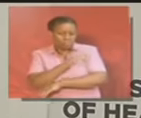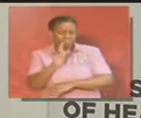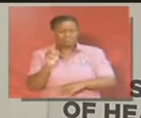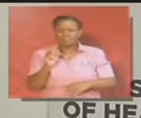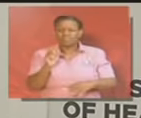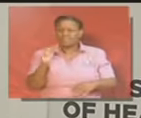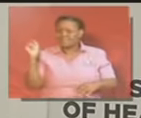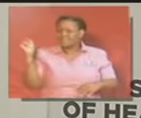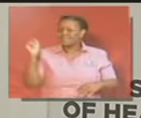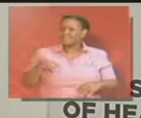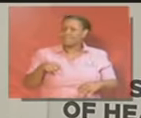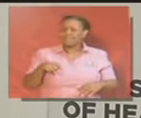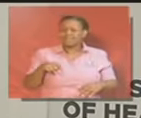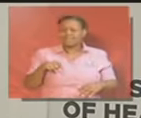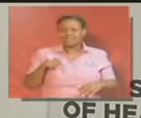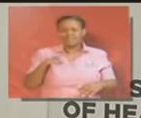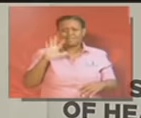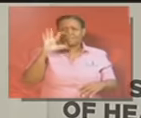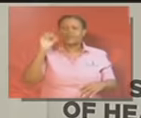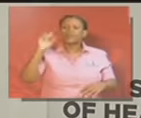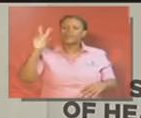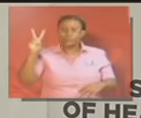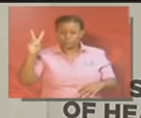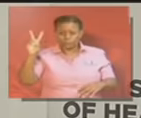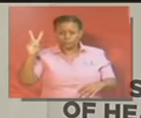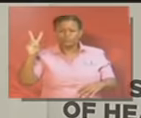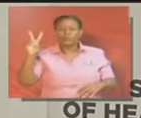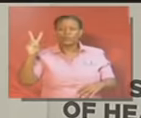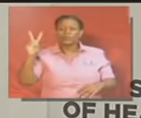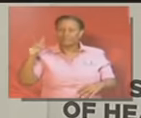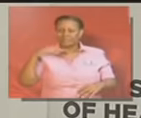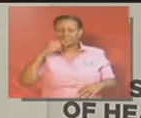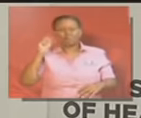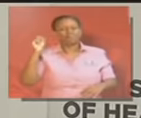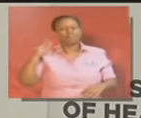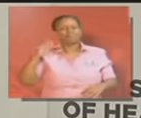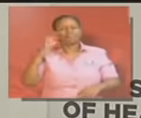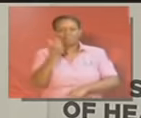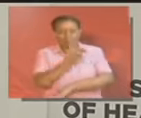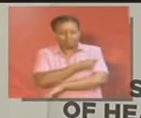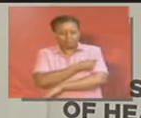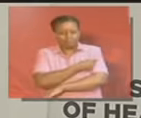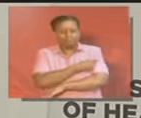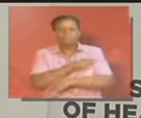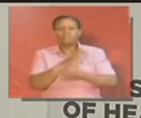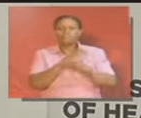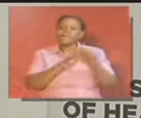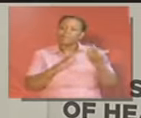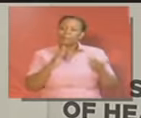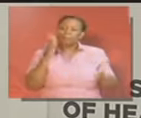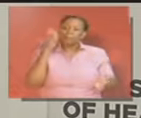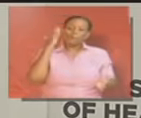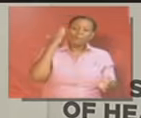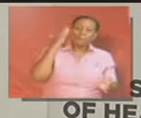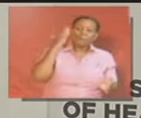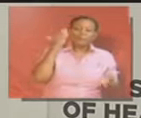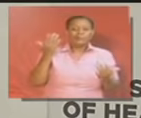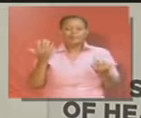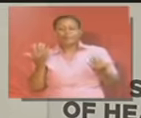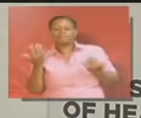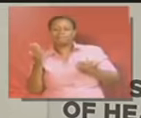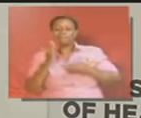vaccine. Some were undecided. We had some no's at 907, and we had some no